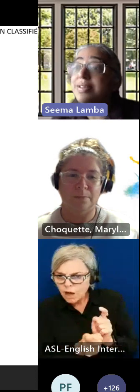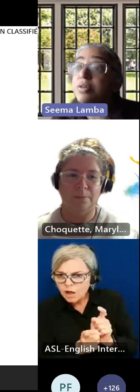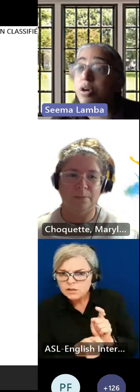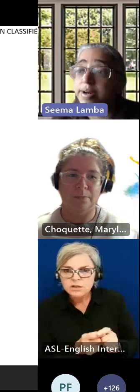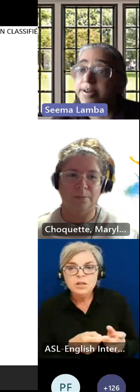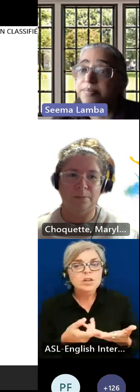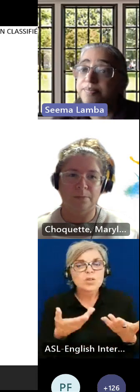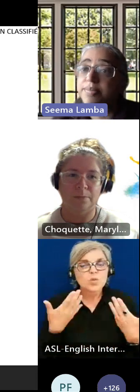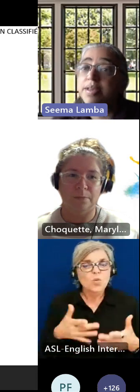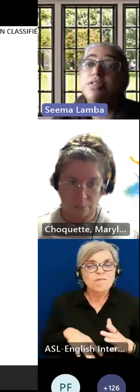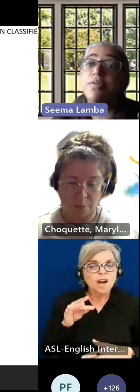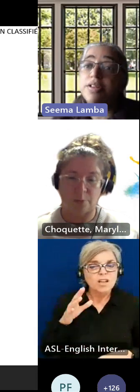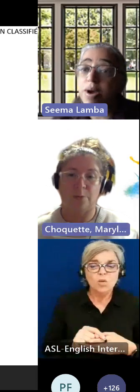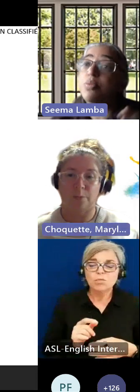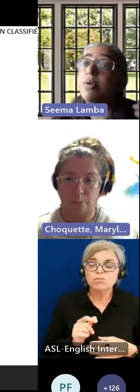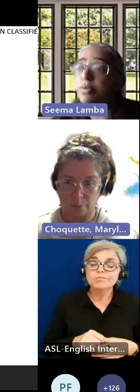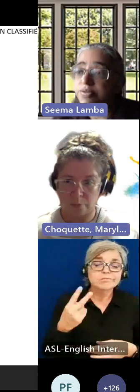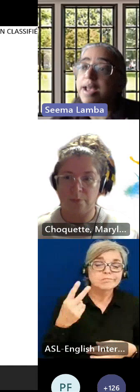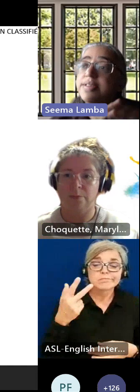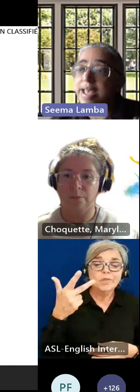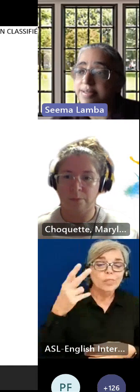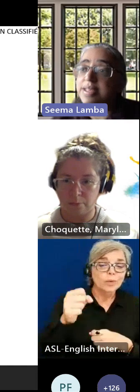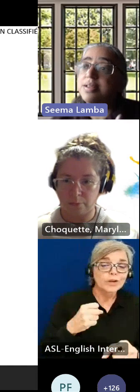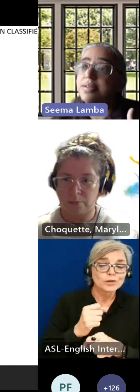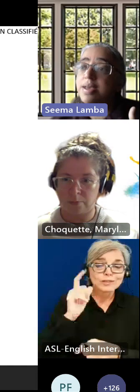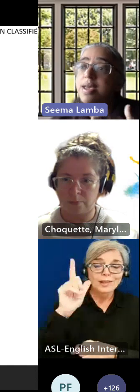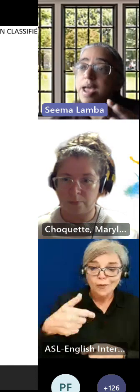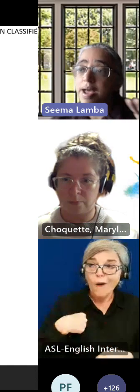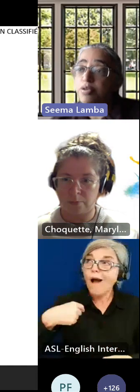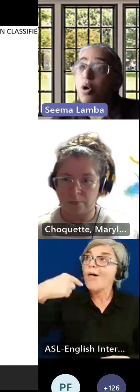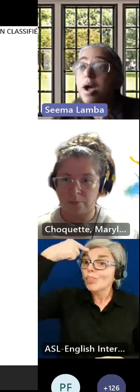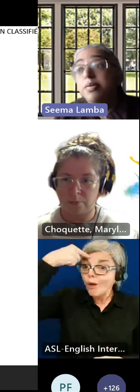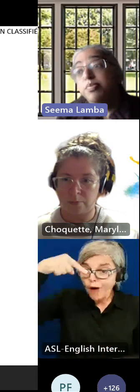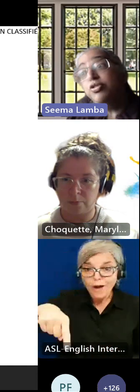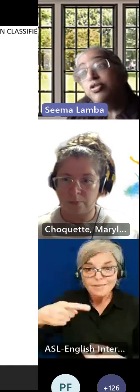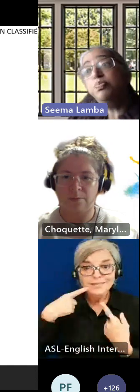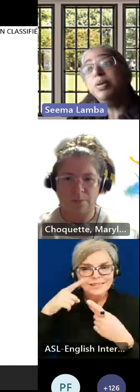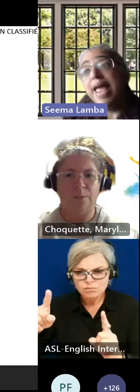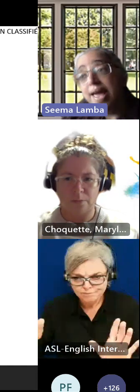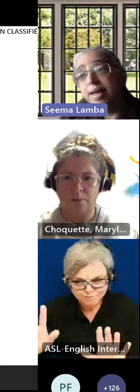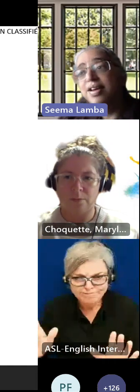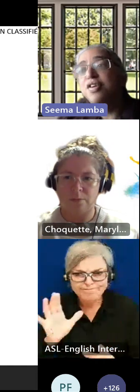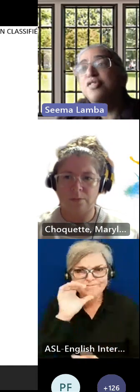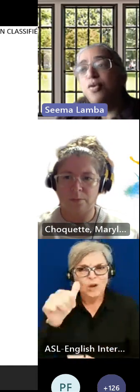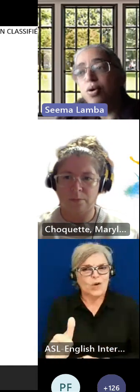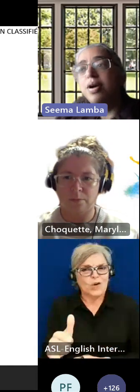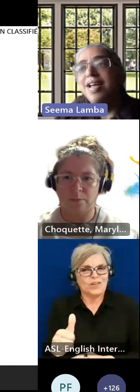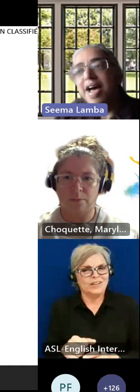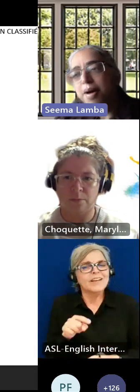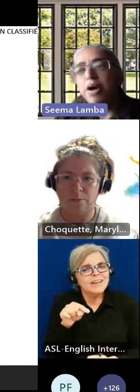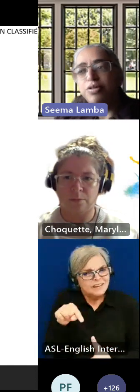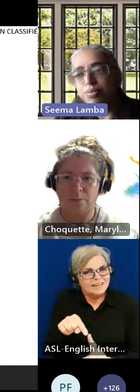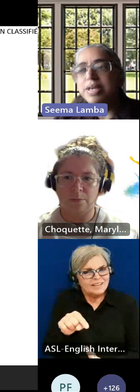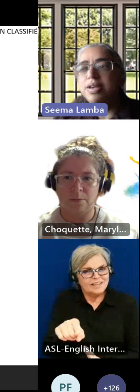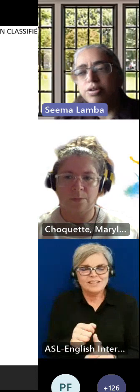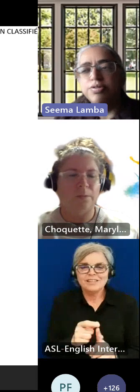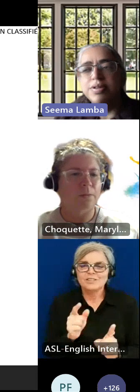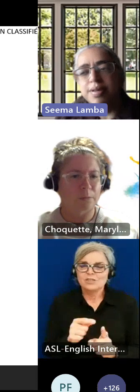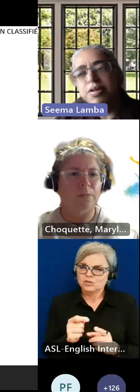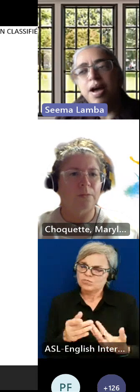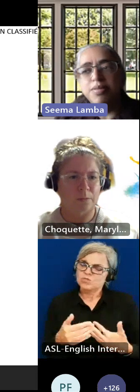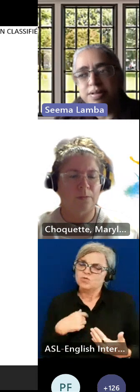thinking of doing didn't work. And so that's why you want to revise it as things go on. But you do plan for about